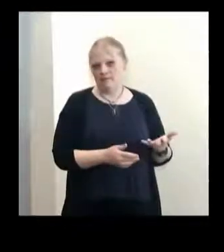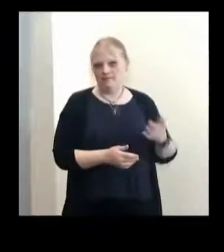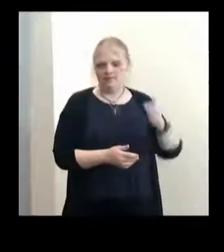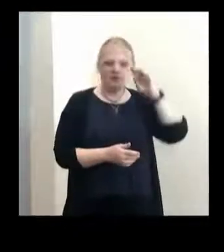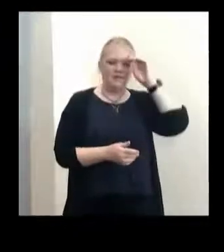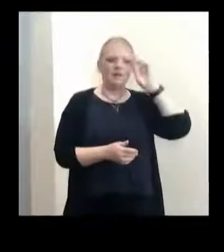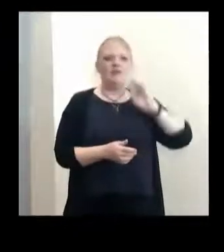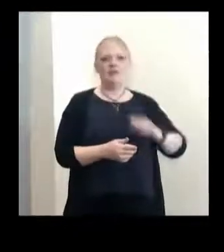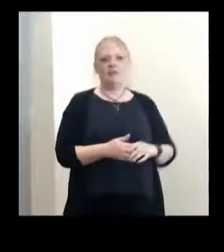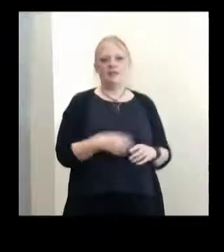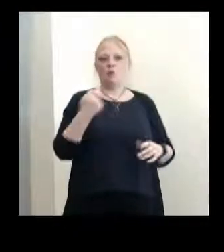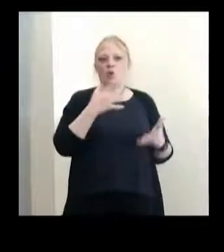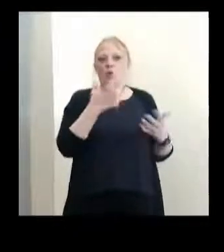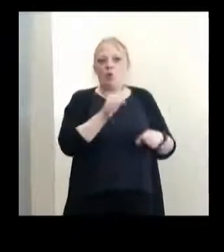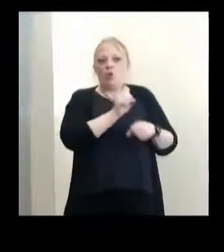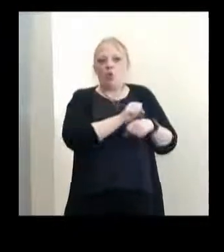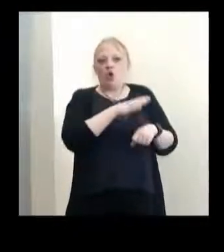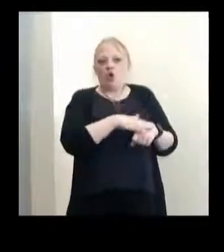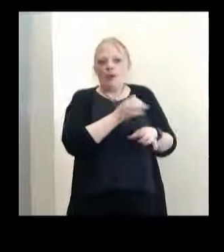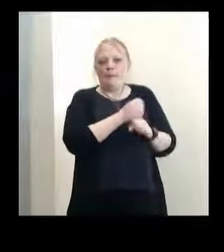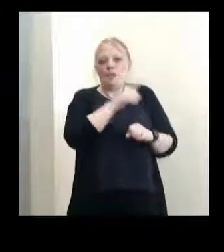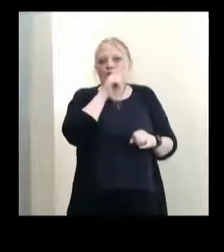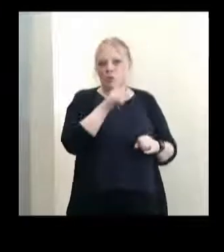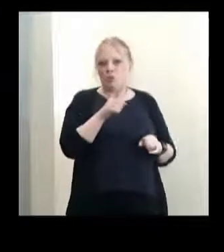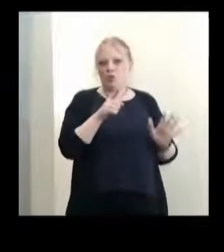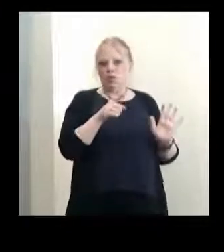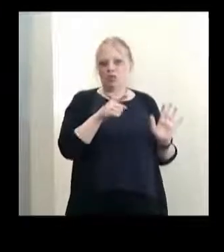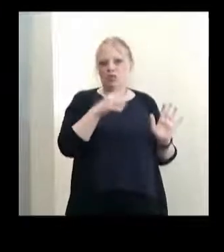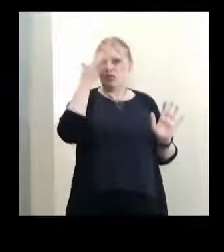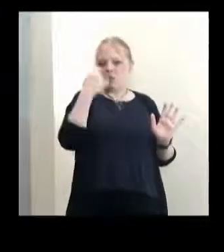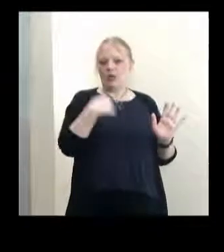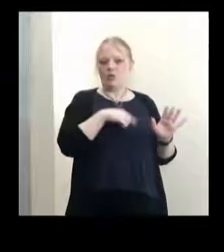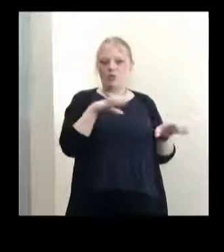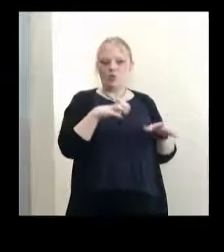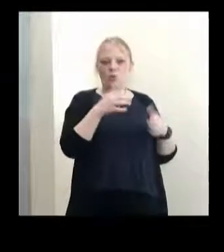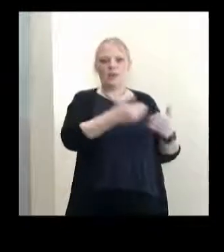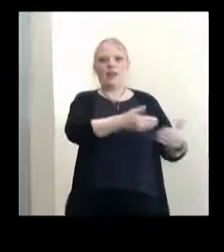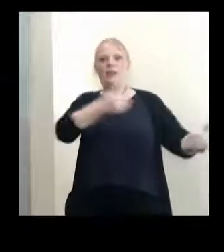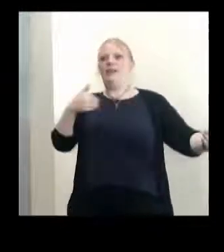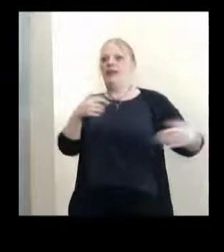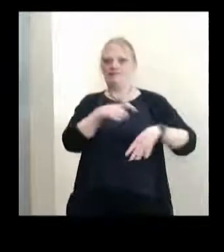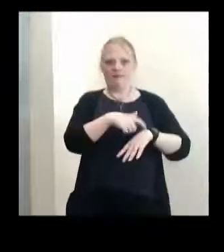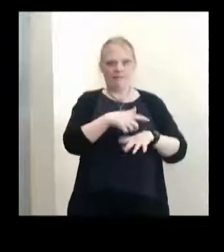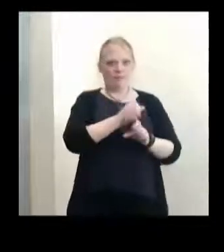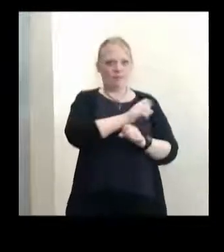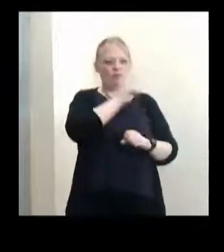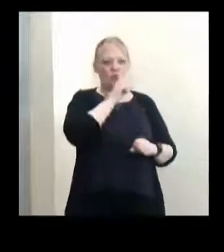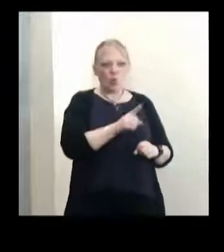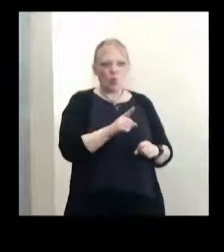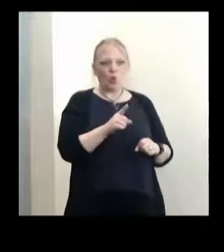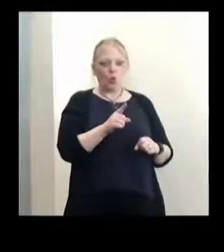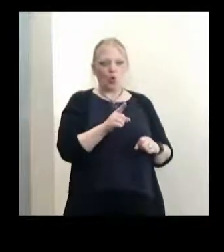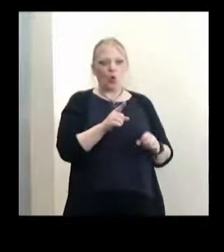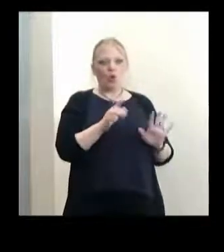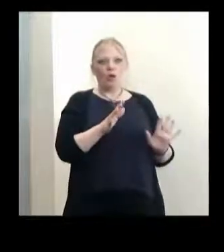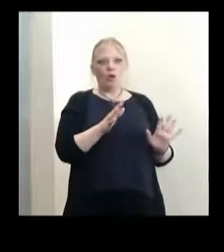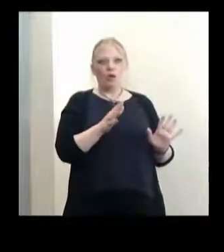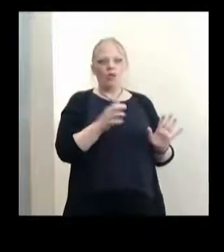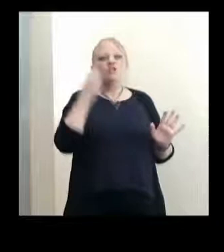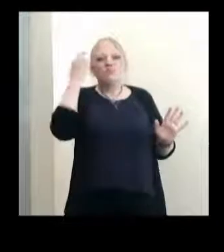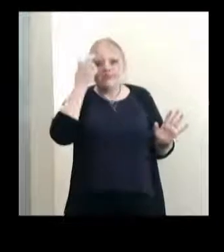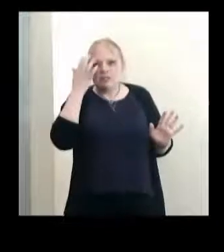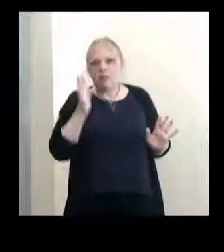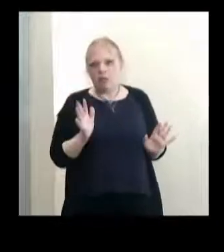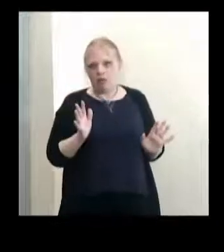We want to work on this to ensure, that's why we're doing this far enough in advance to ensure the practicality of it. If I announced this